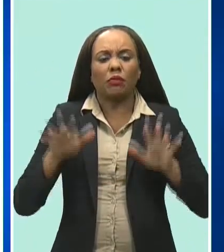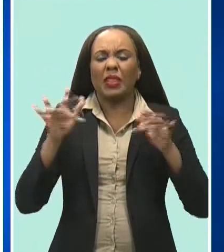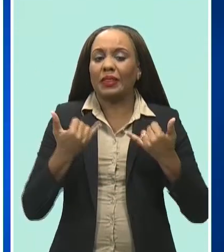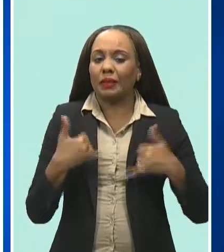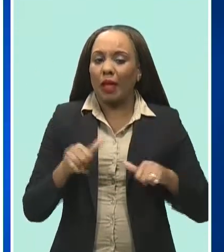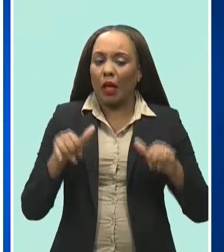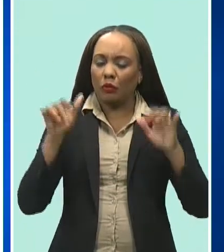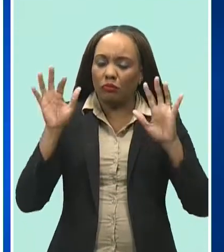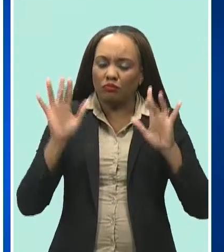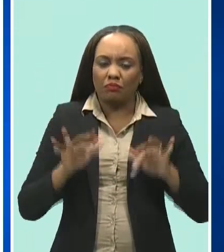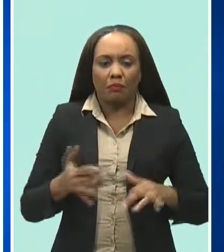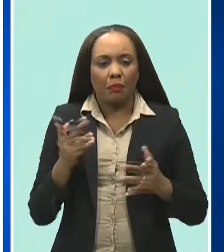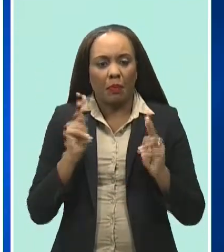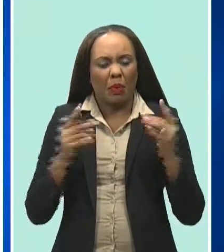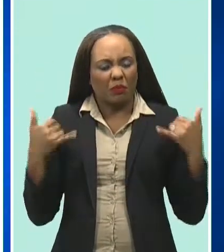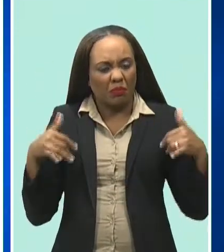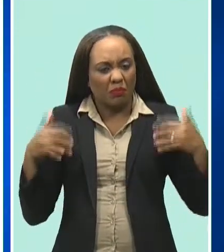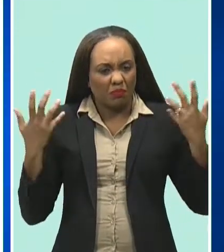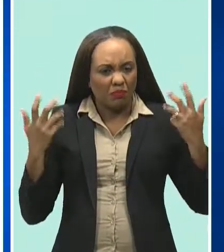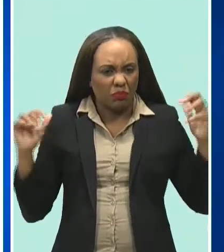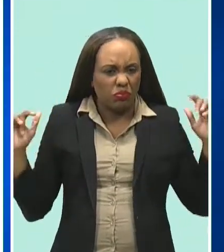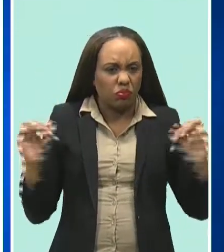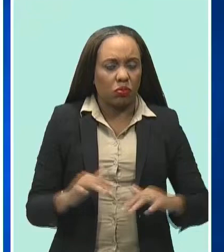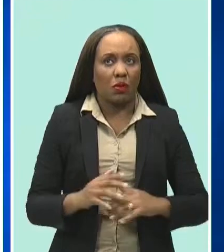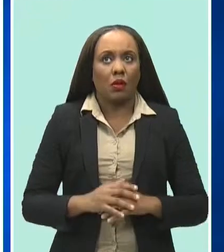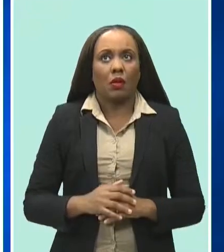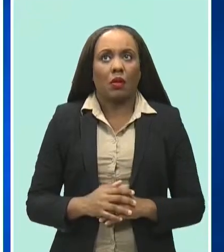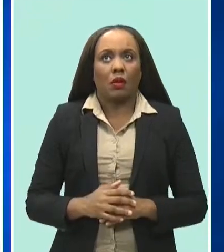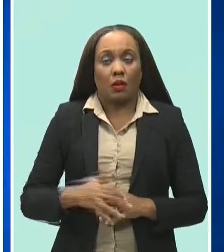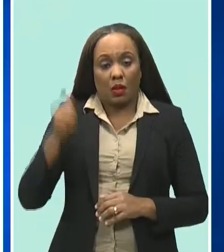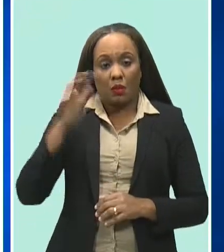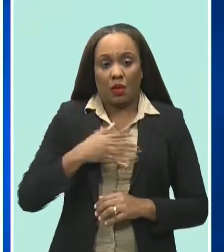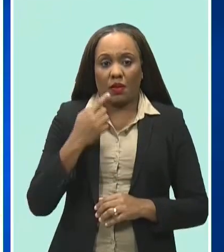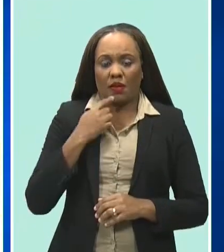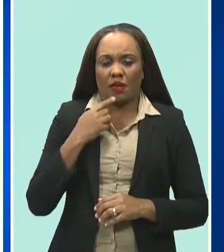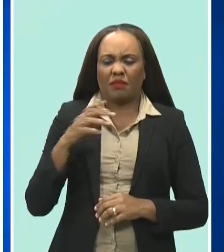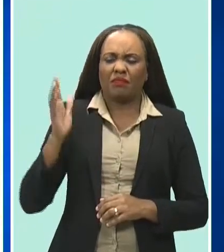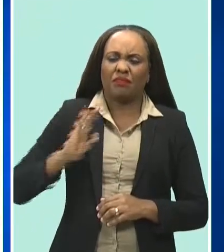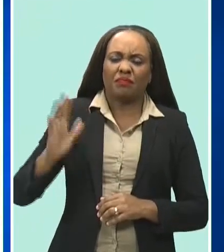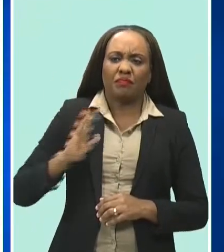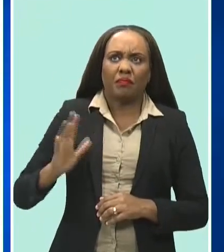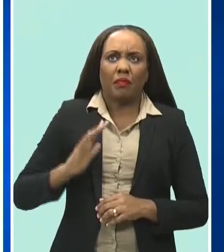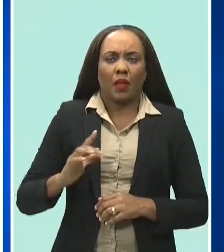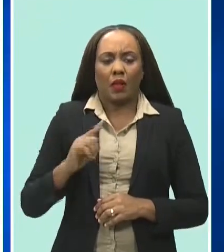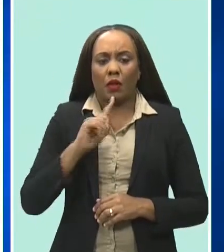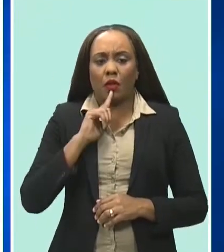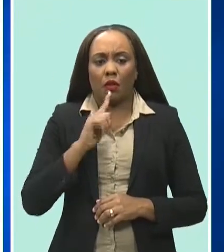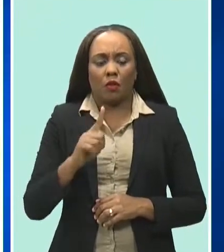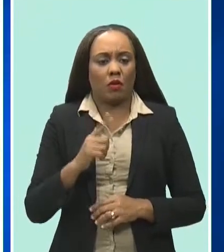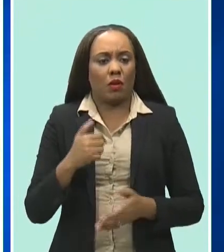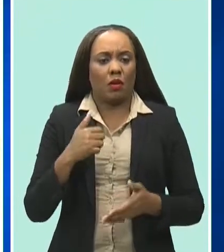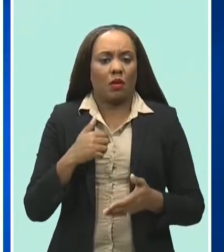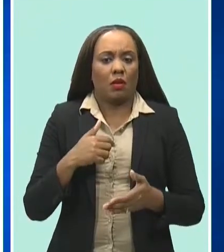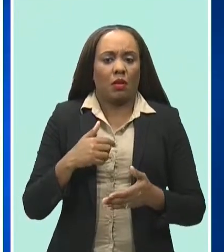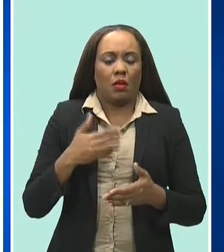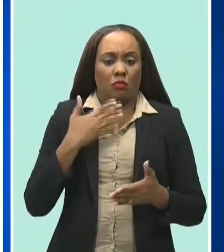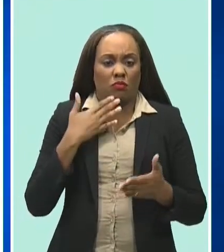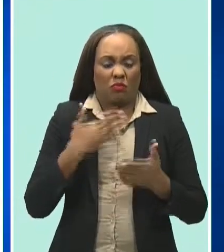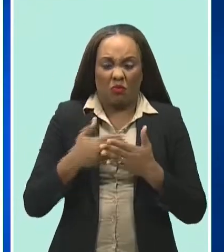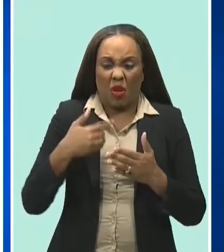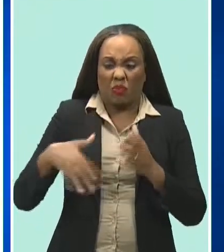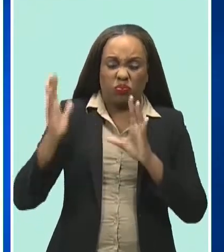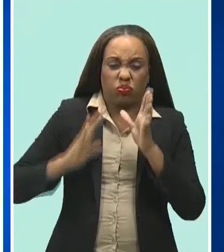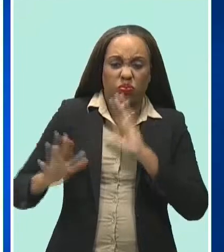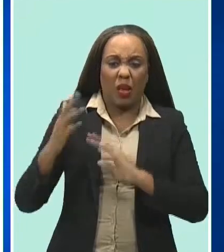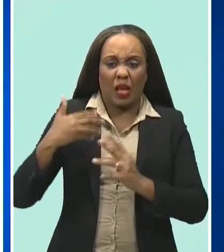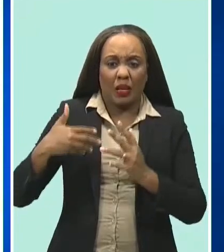Erwin Leacock says he realized many years ago that he was most comfortable when interacting and assisting troubled youth. He says people